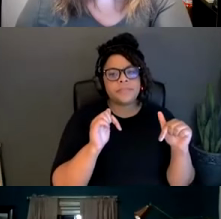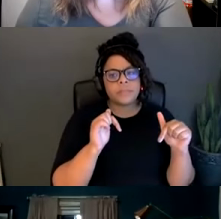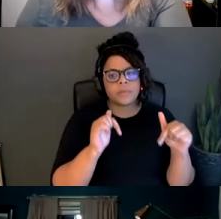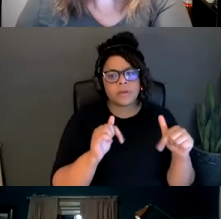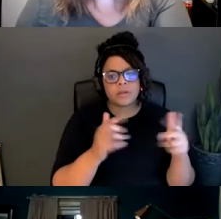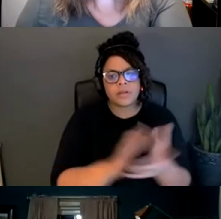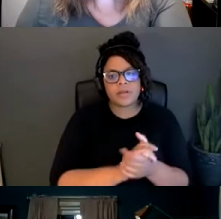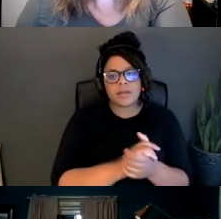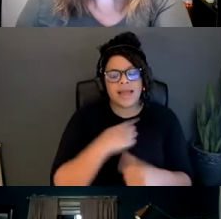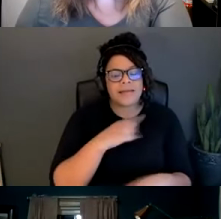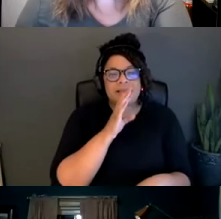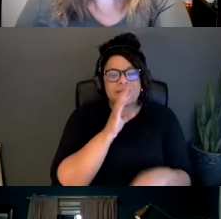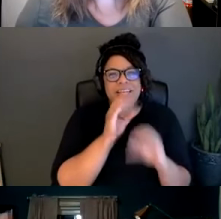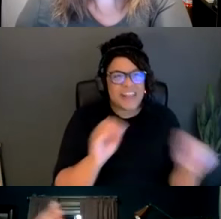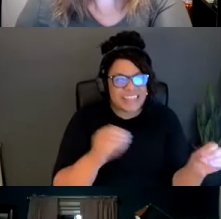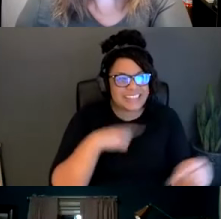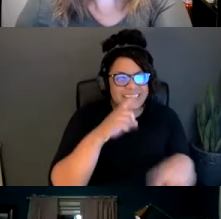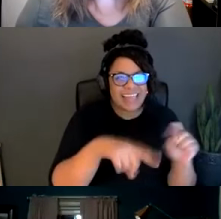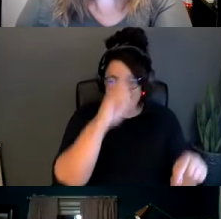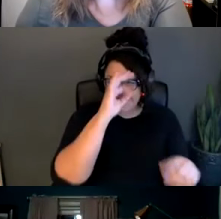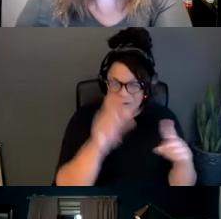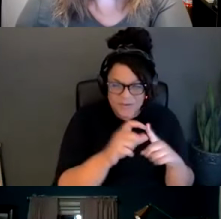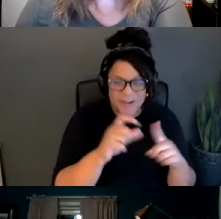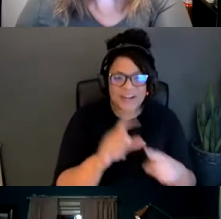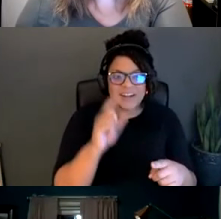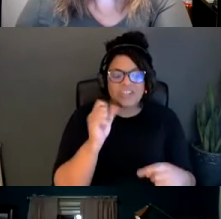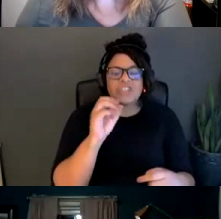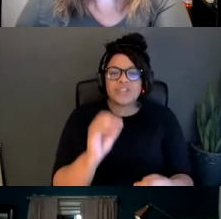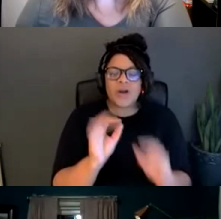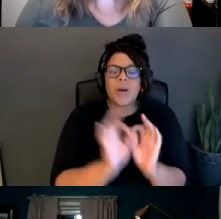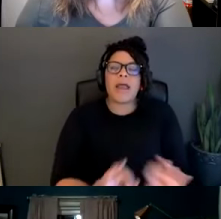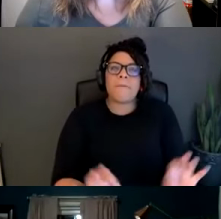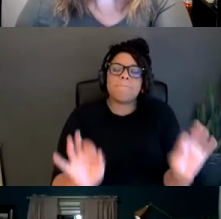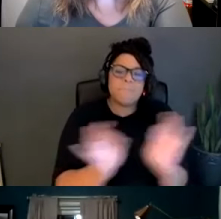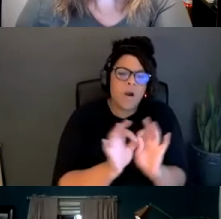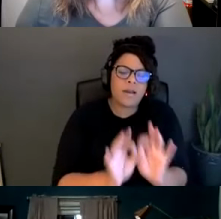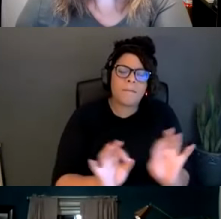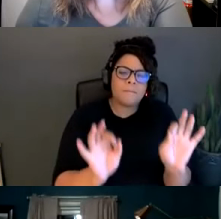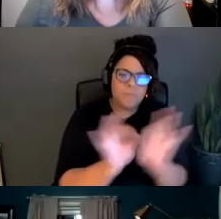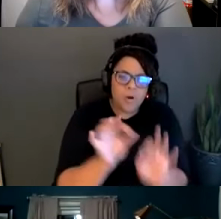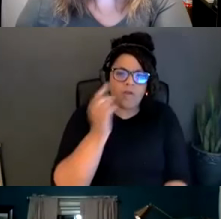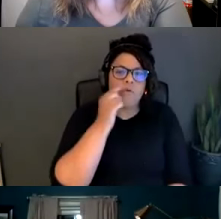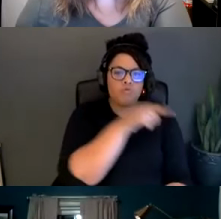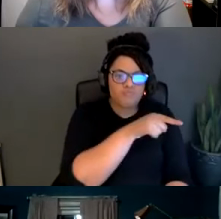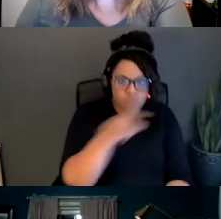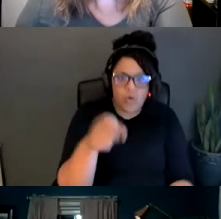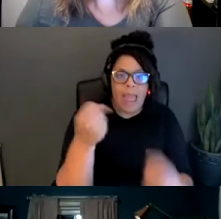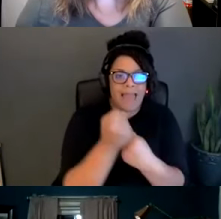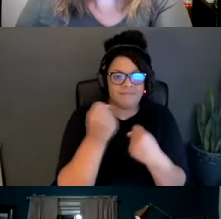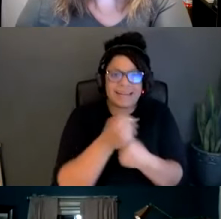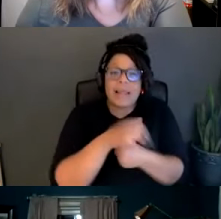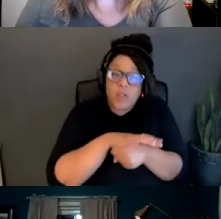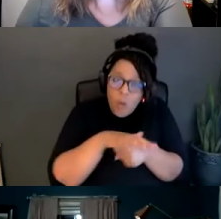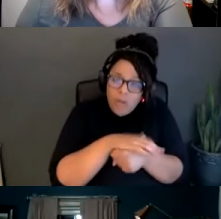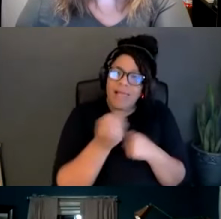I am speechless. I can't come up with a word of just how invaluable it is for the advocacy at the local